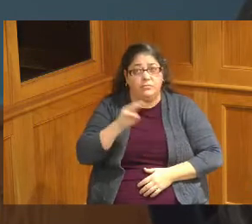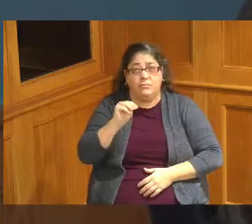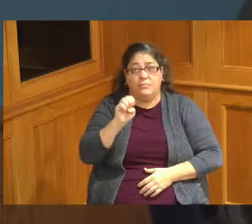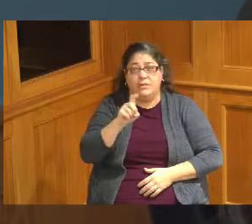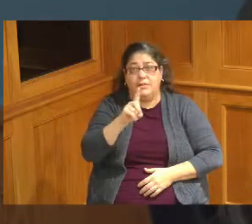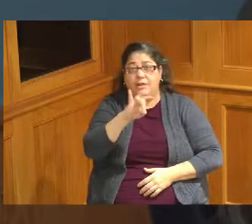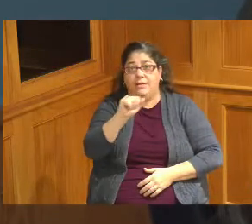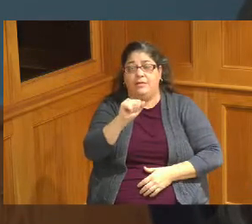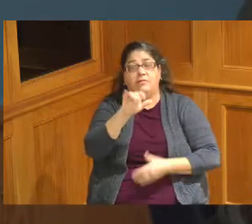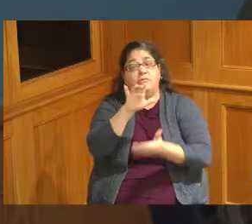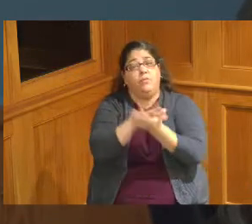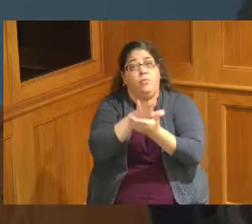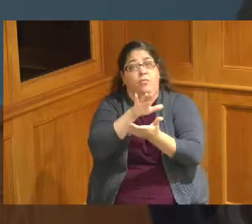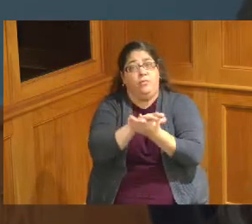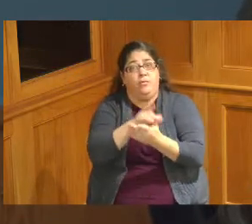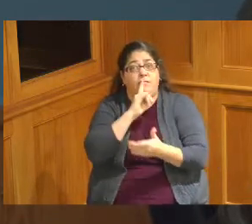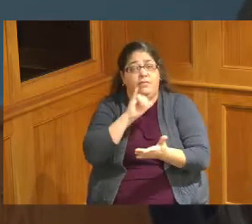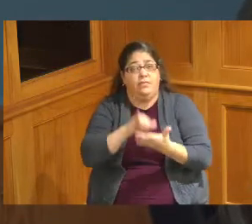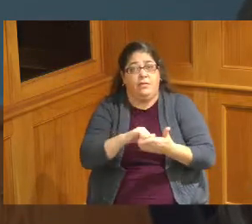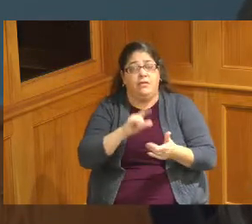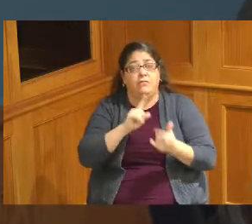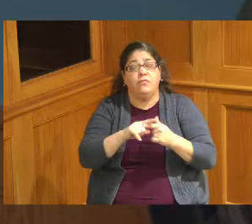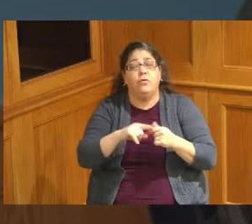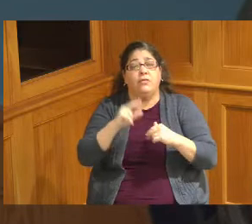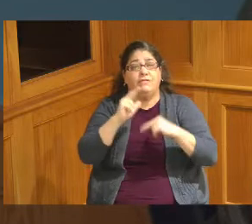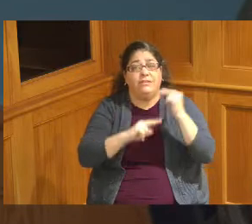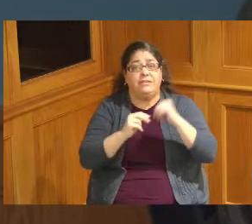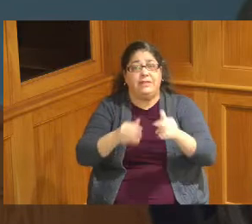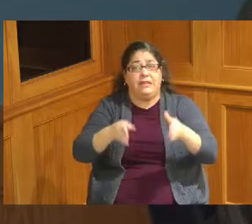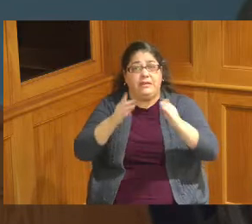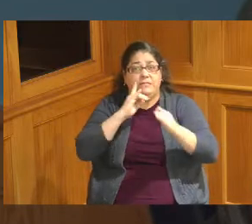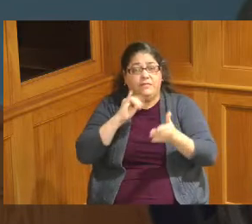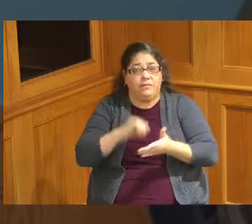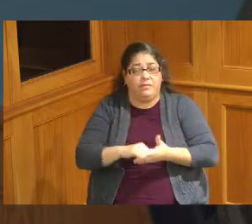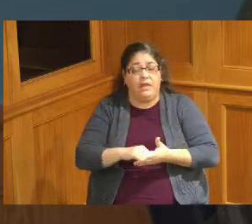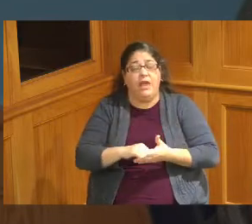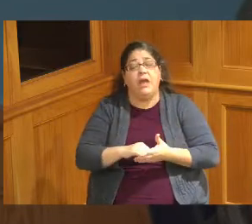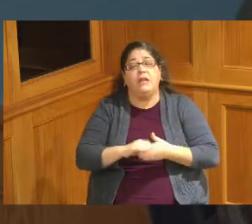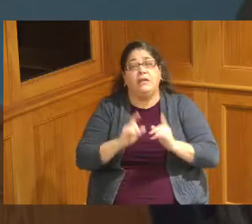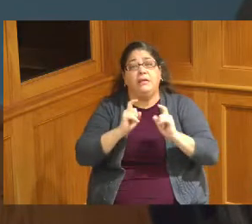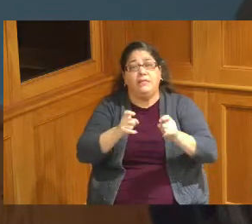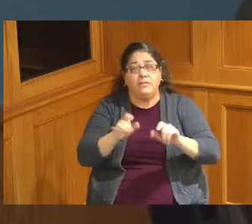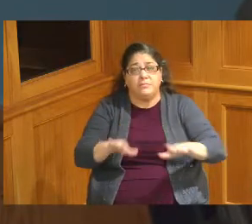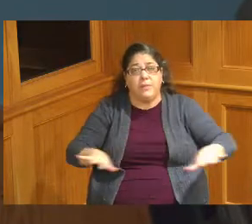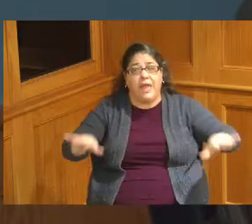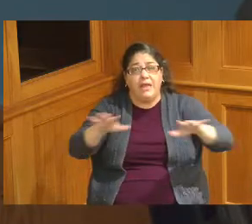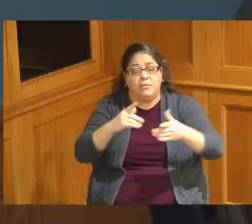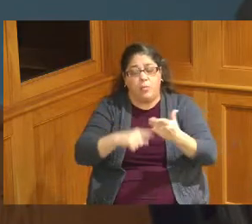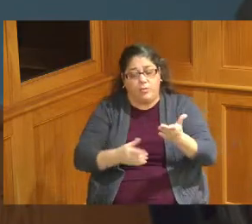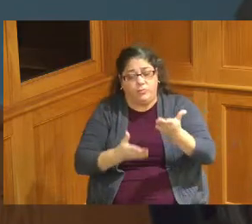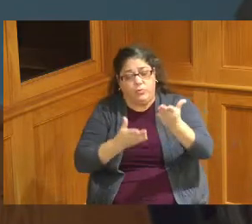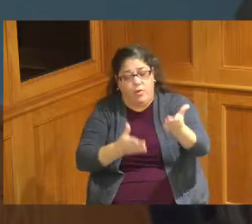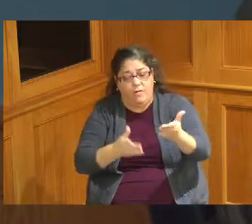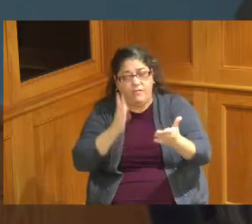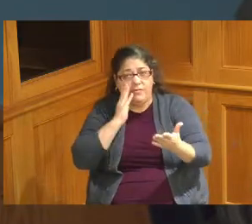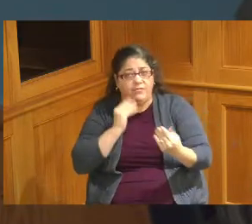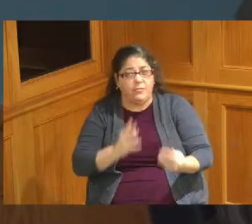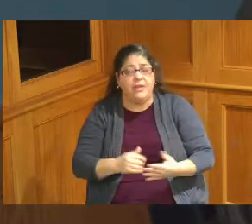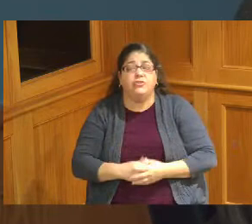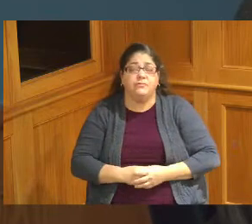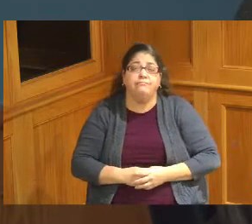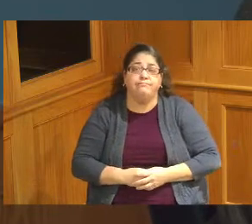school inside of one of your facilities. So she needed space, and what you offer through your incubation there